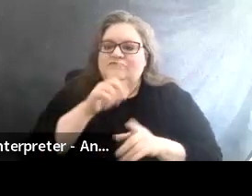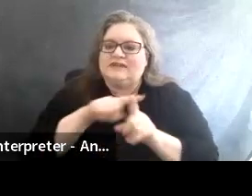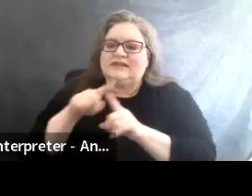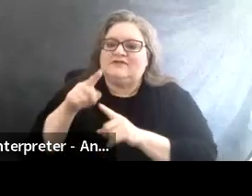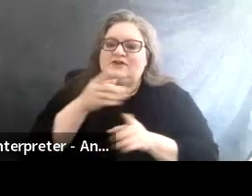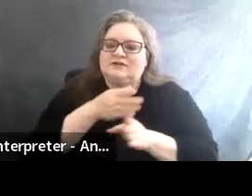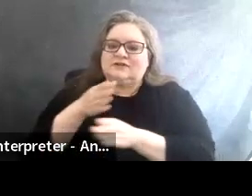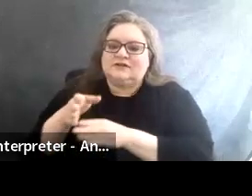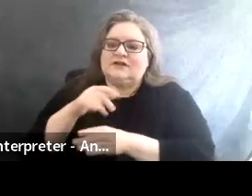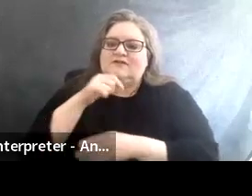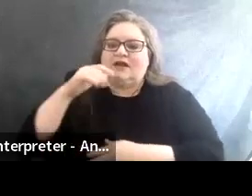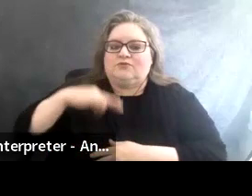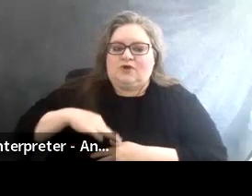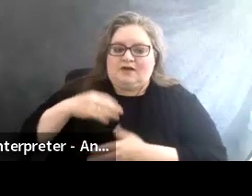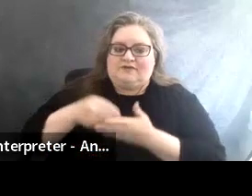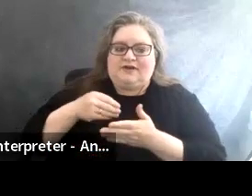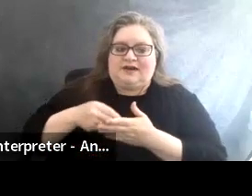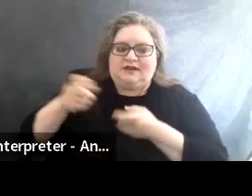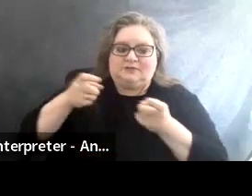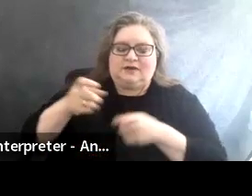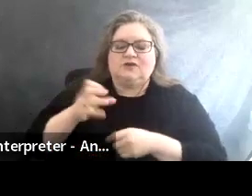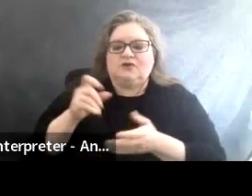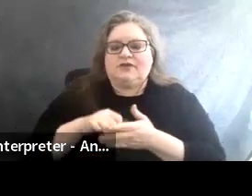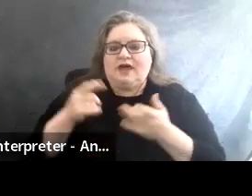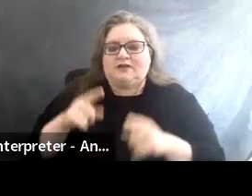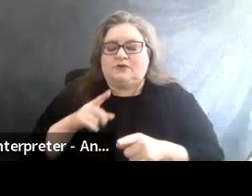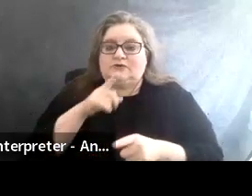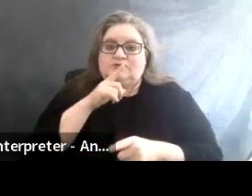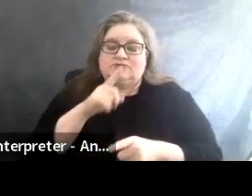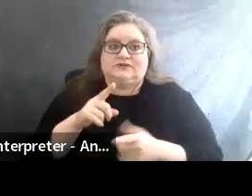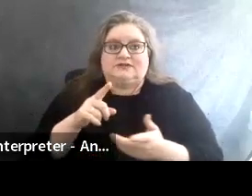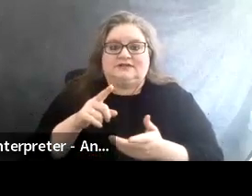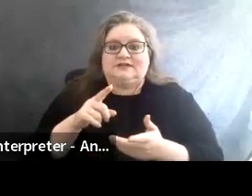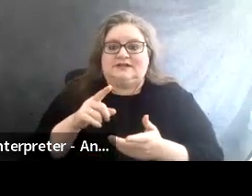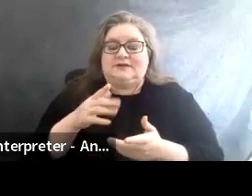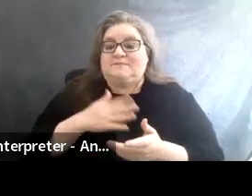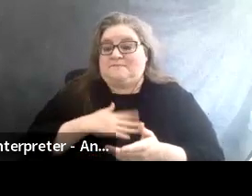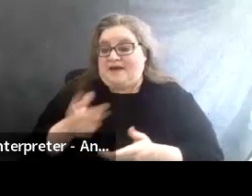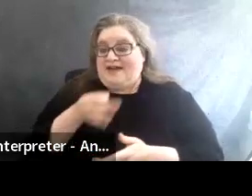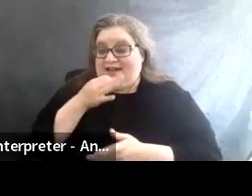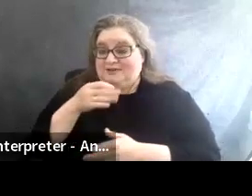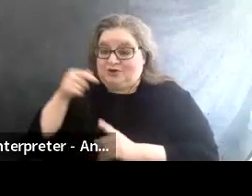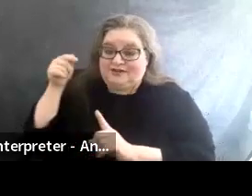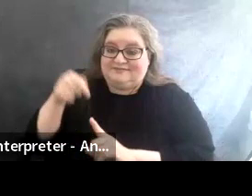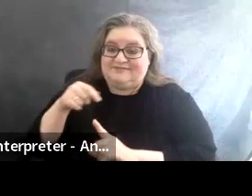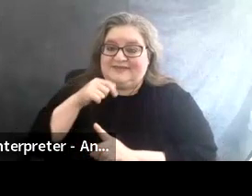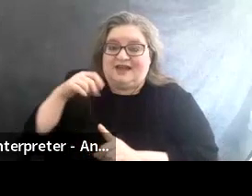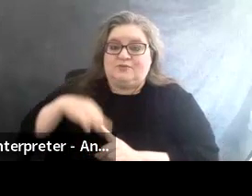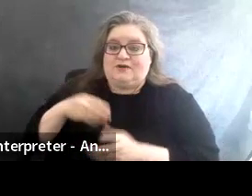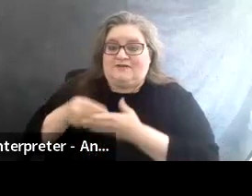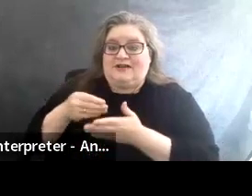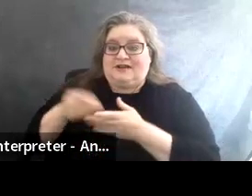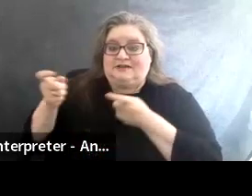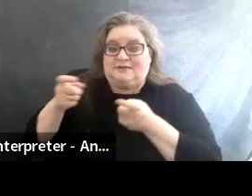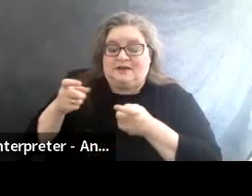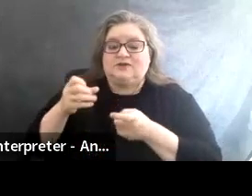of nonprofit financial management. So that's where I really, where my expertise live is in nonprofit financial